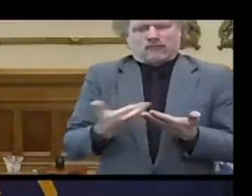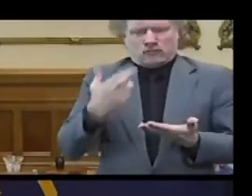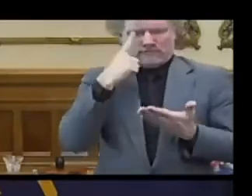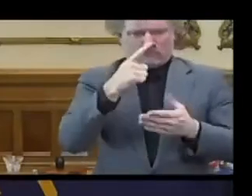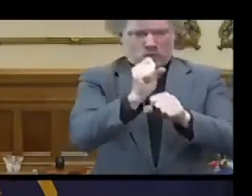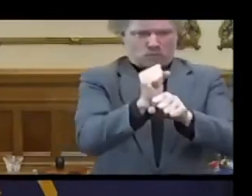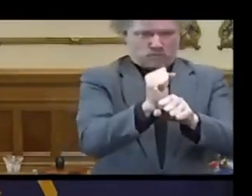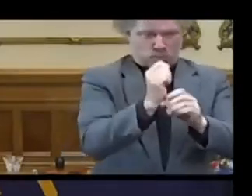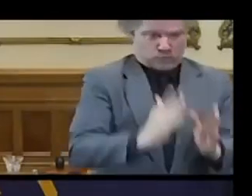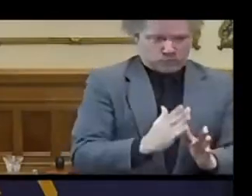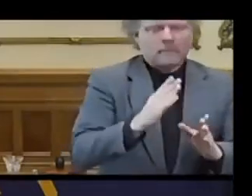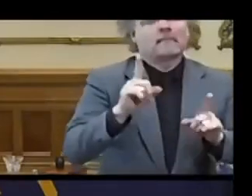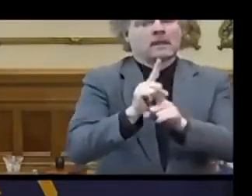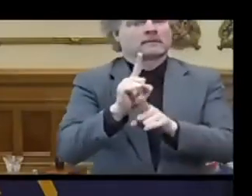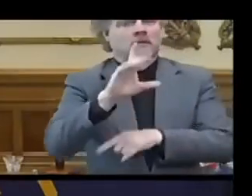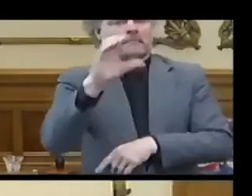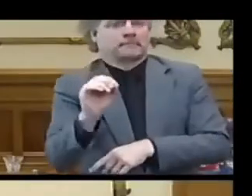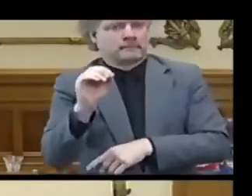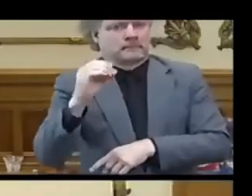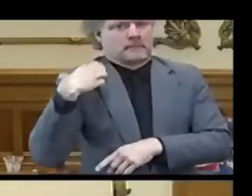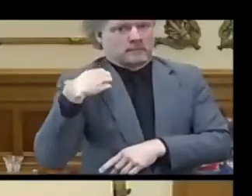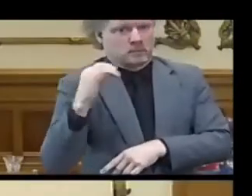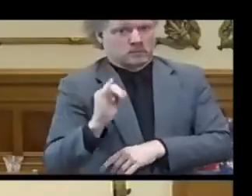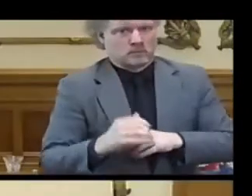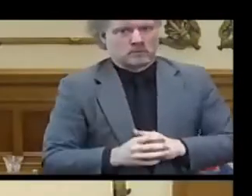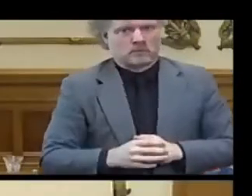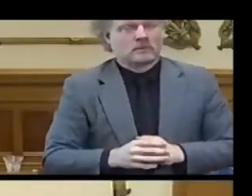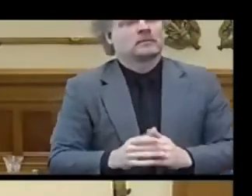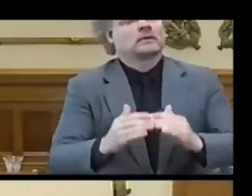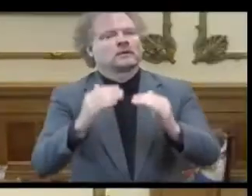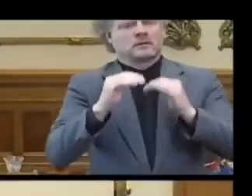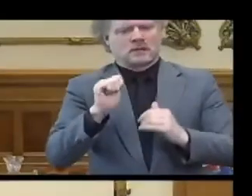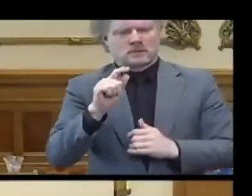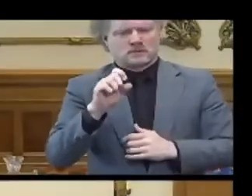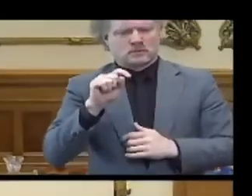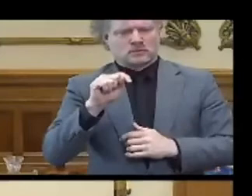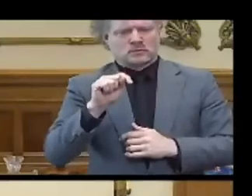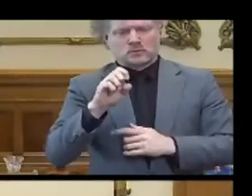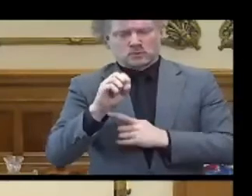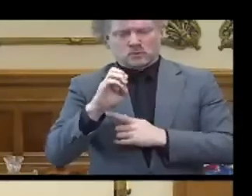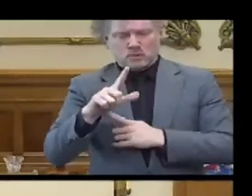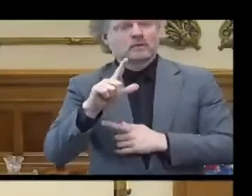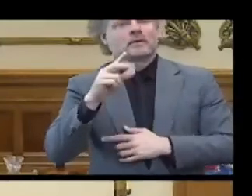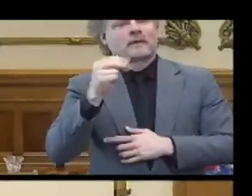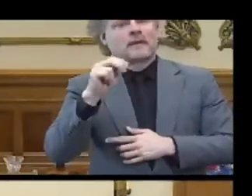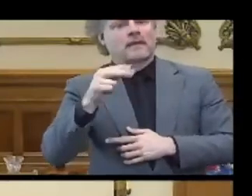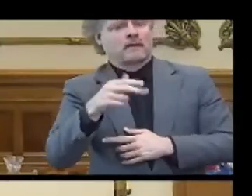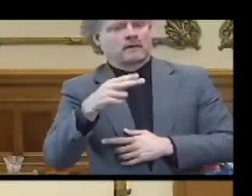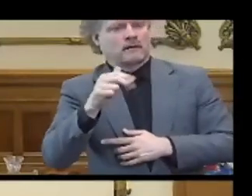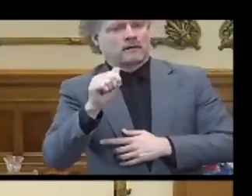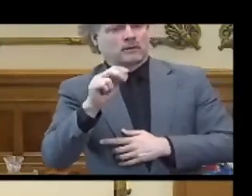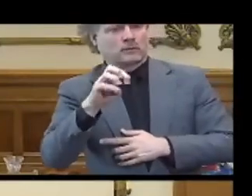for the employer. Adam Van Oostel, Hannah News. Afternoon, Adam.